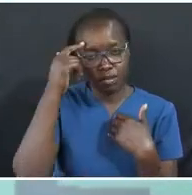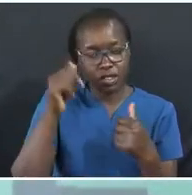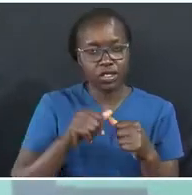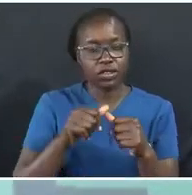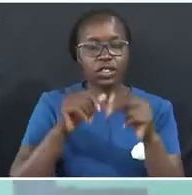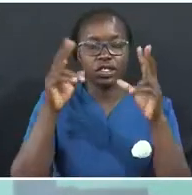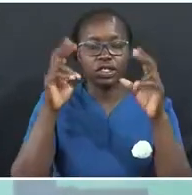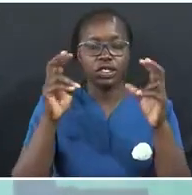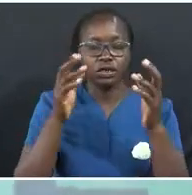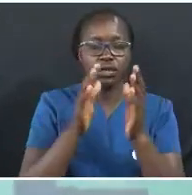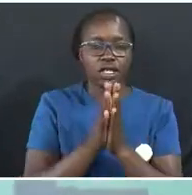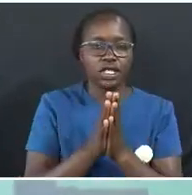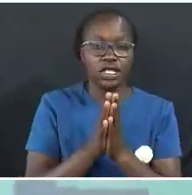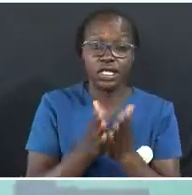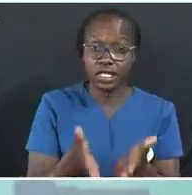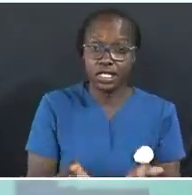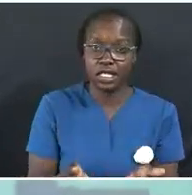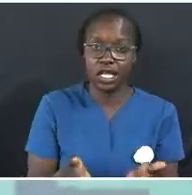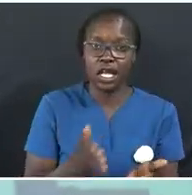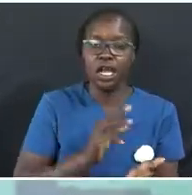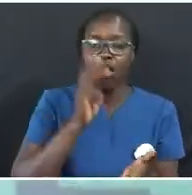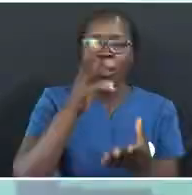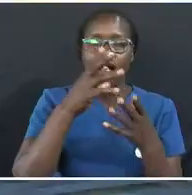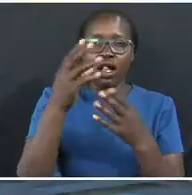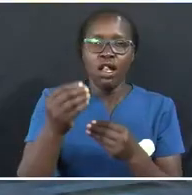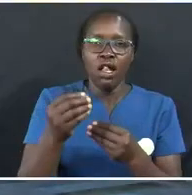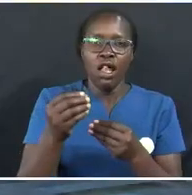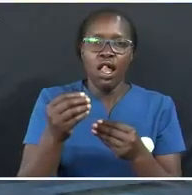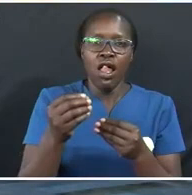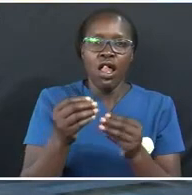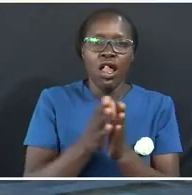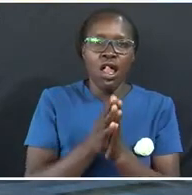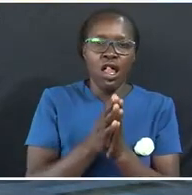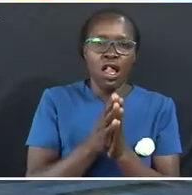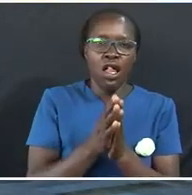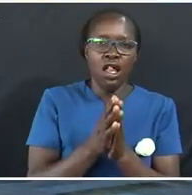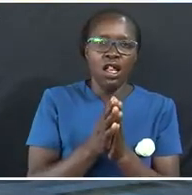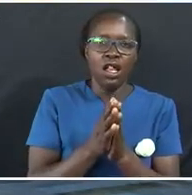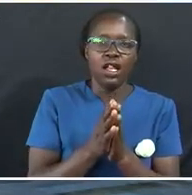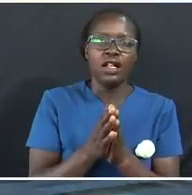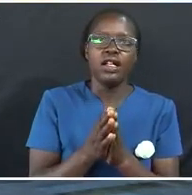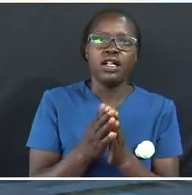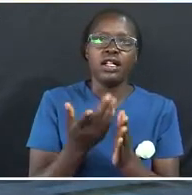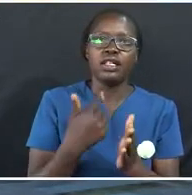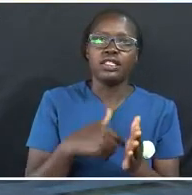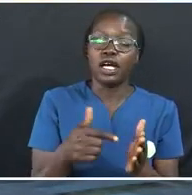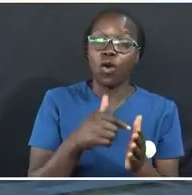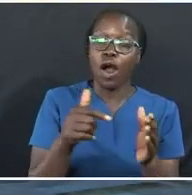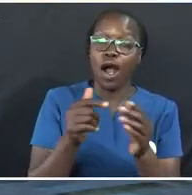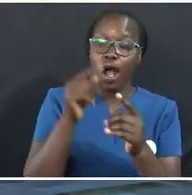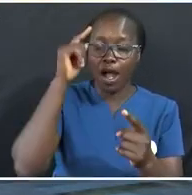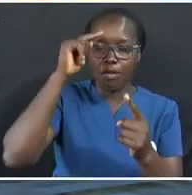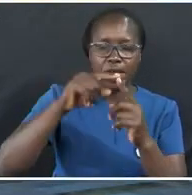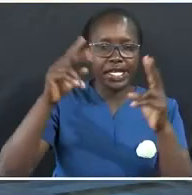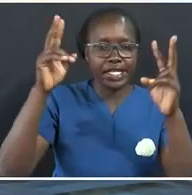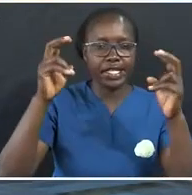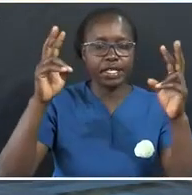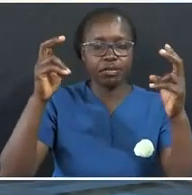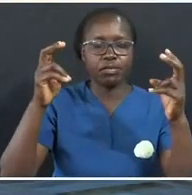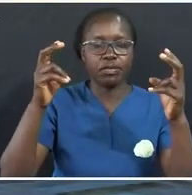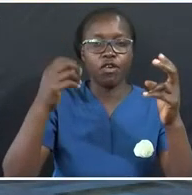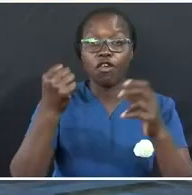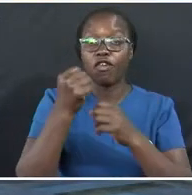still remains, and I think it is here, I will go. It should be our larger theme